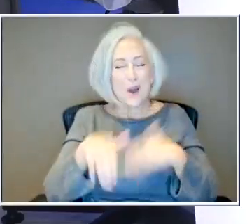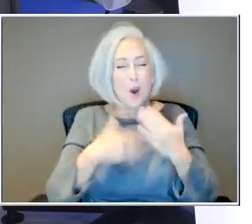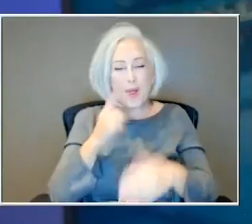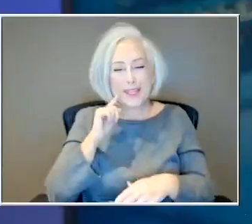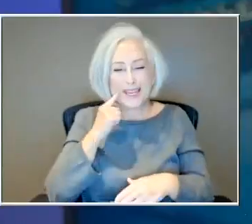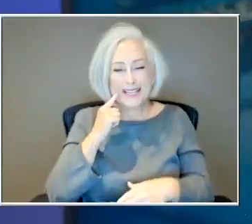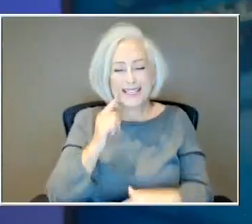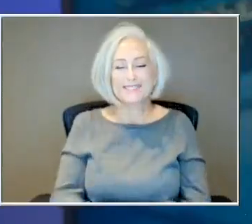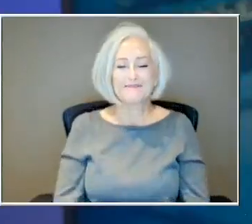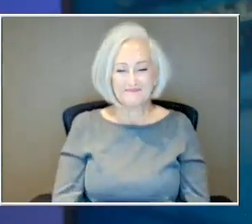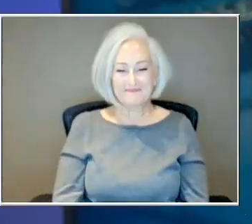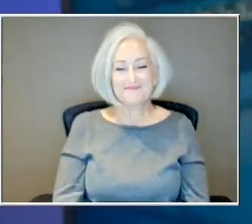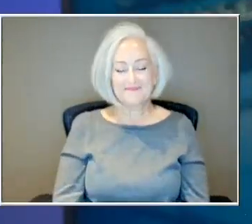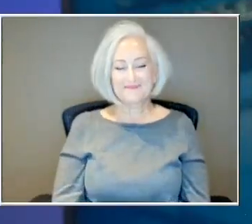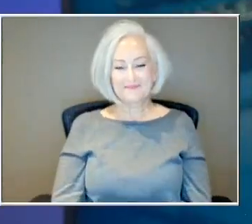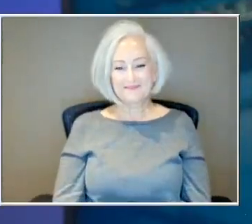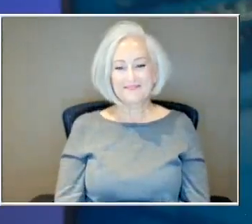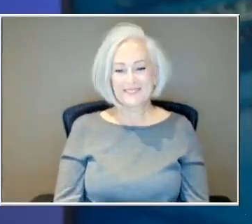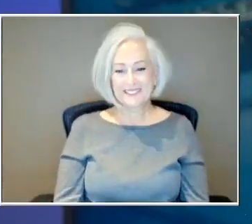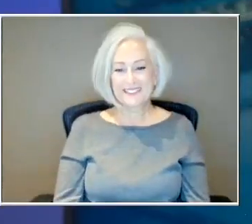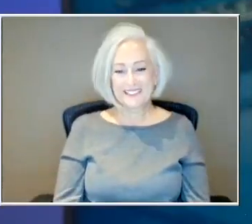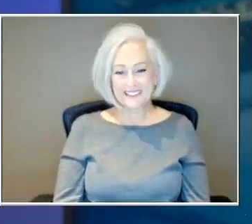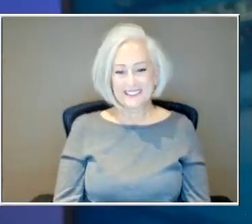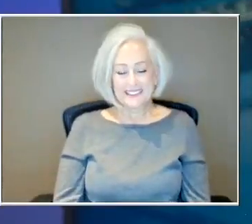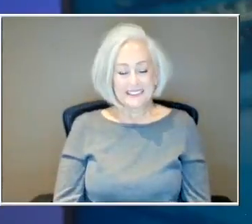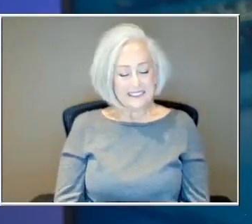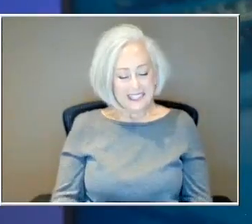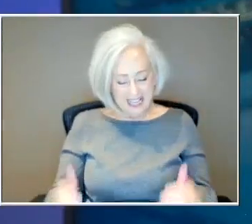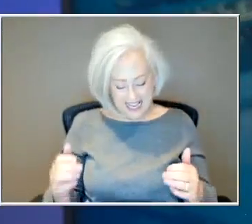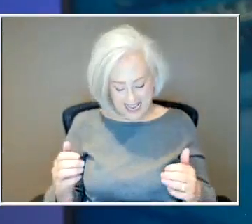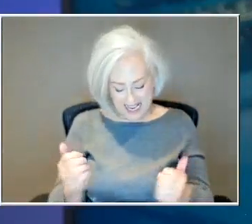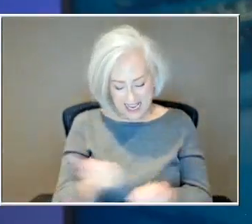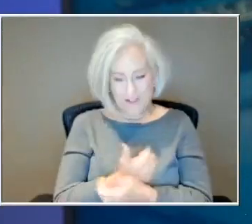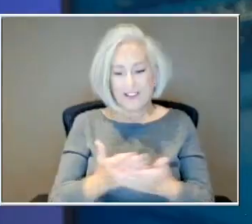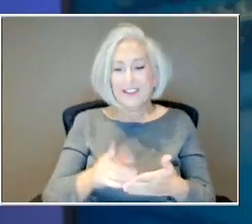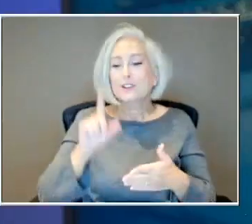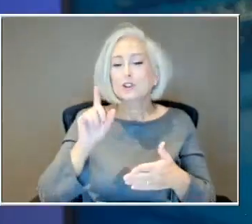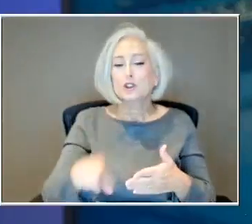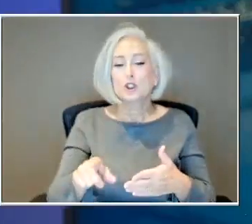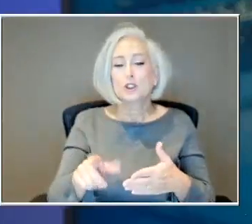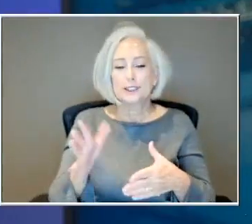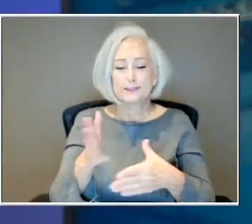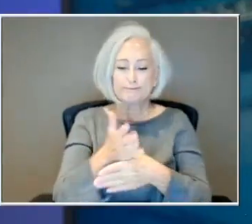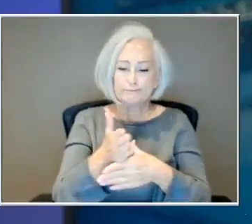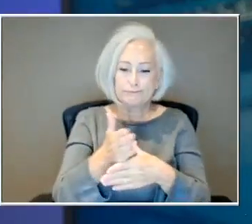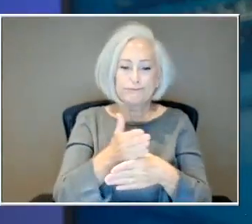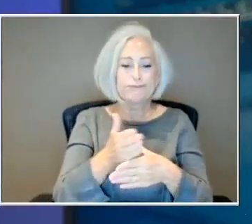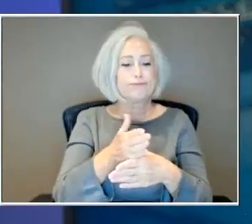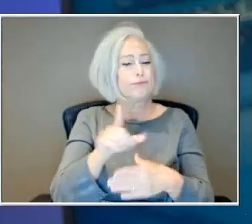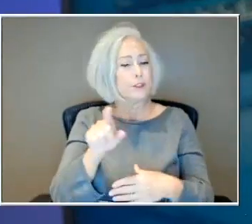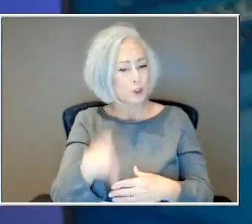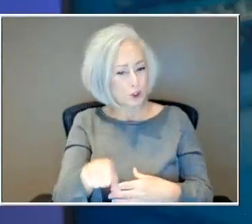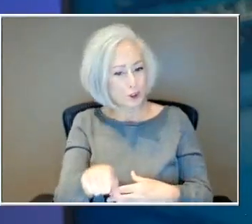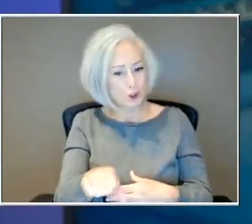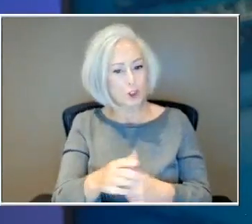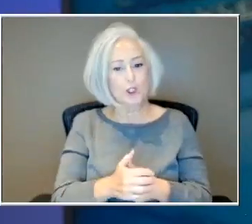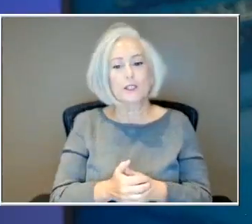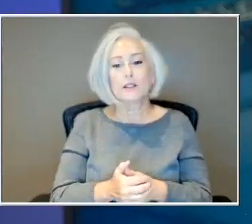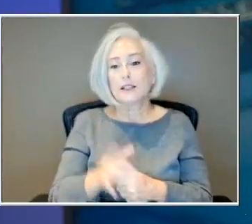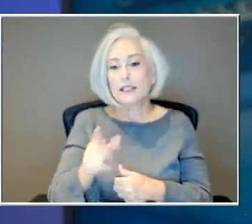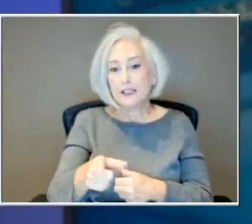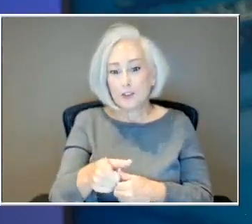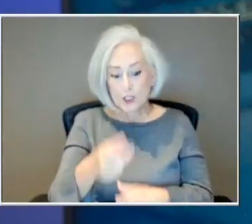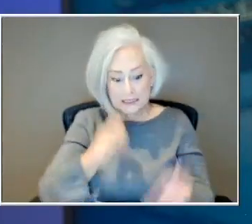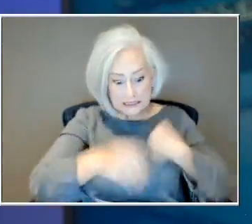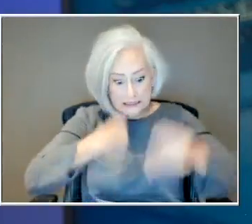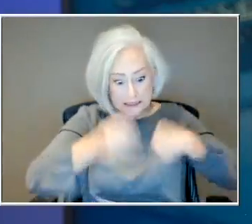said earlier this morning, everything in moderation, right? So if you're going to sit there and you're going to go through and eat all of the chocolate that